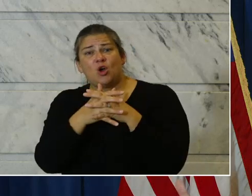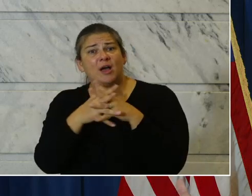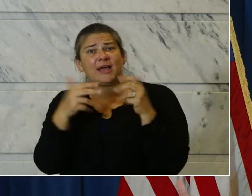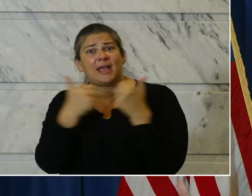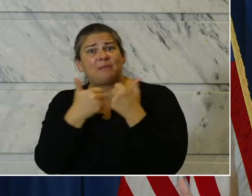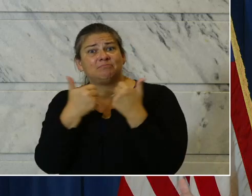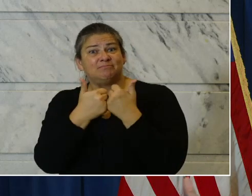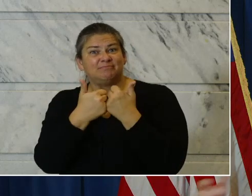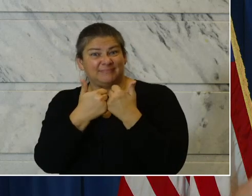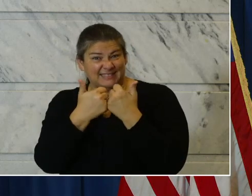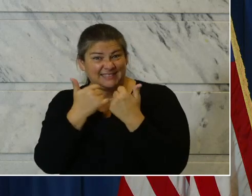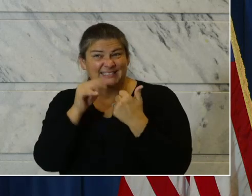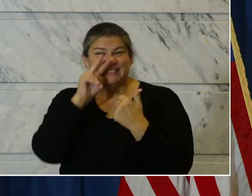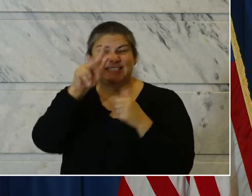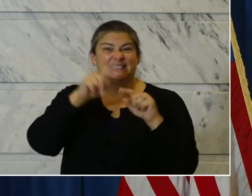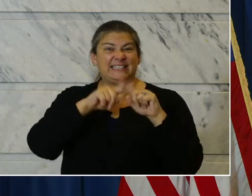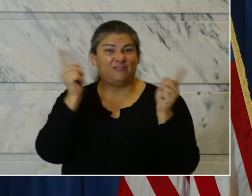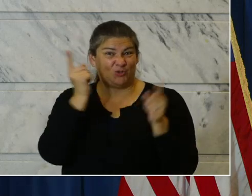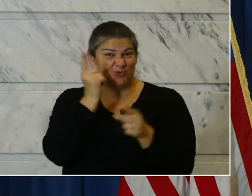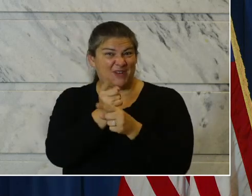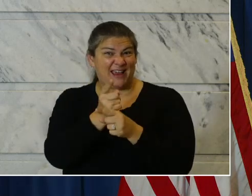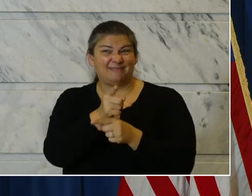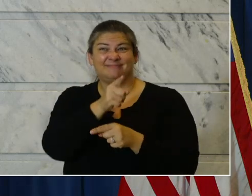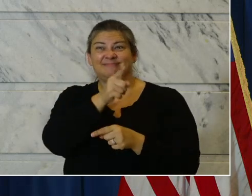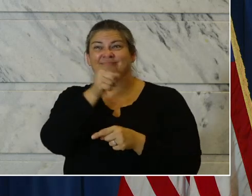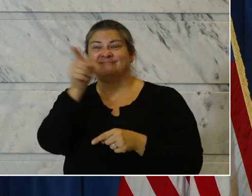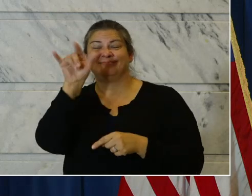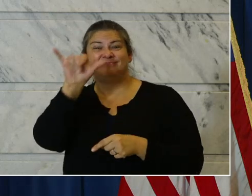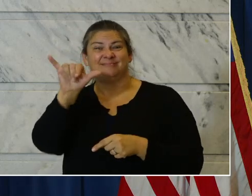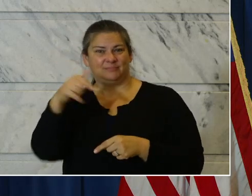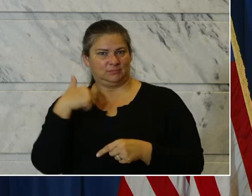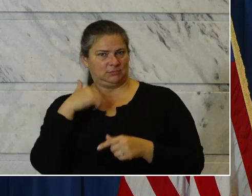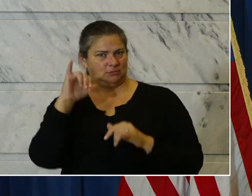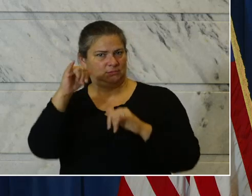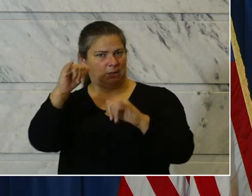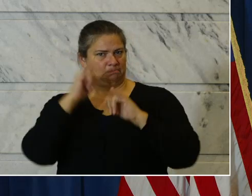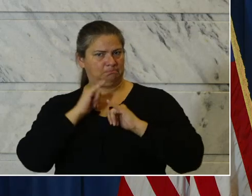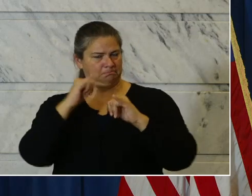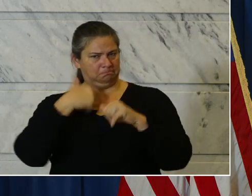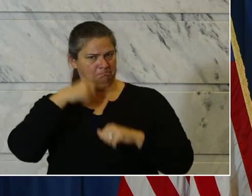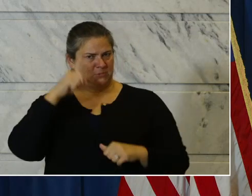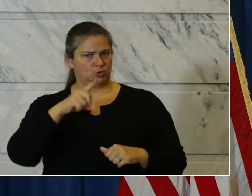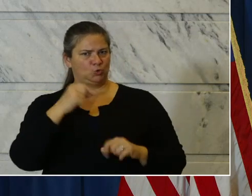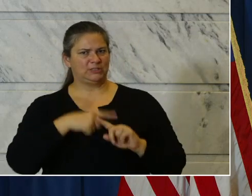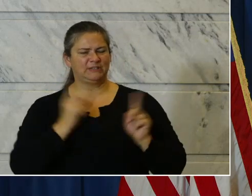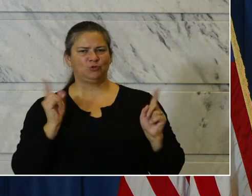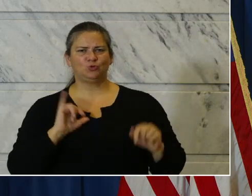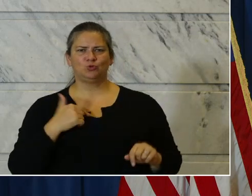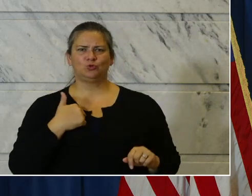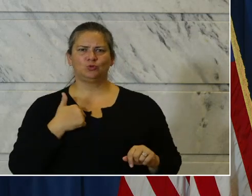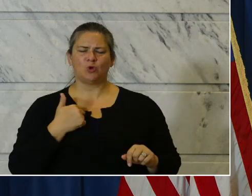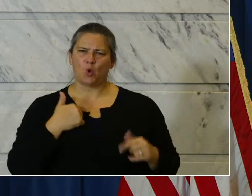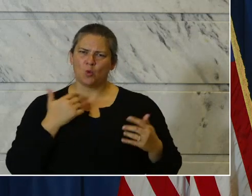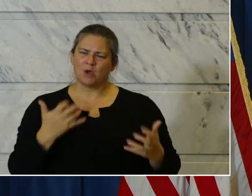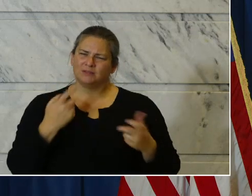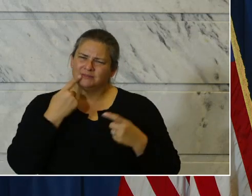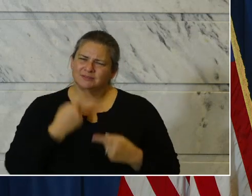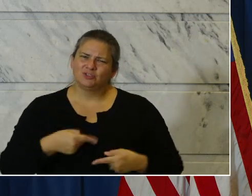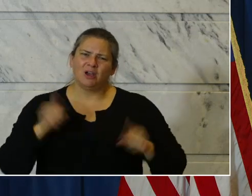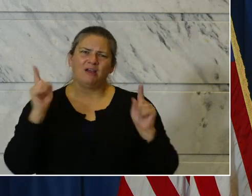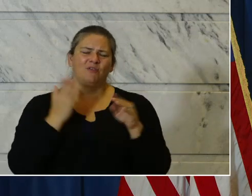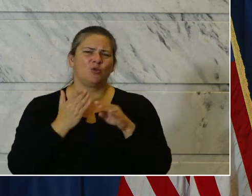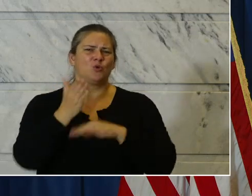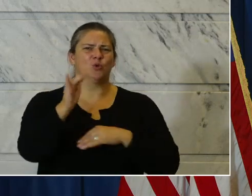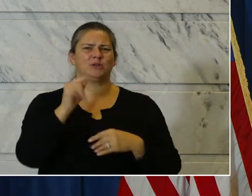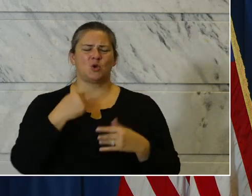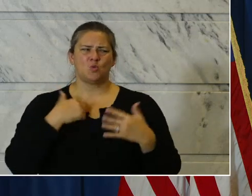it? So the way we got to do things has to look totally different too. So we can get through this, and we can bring as many people